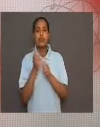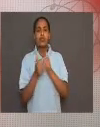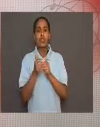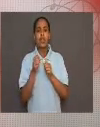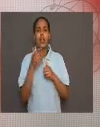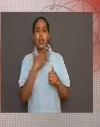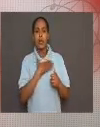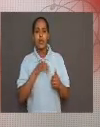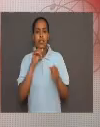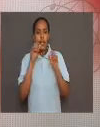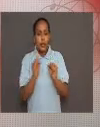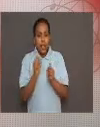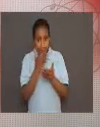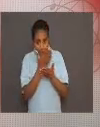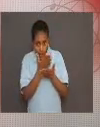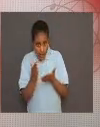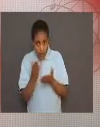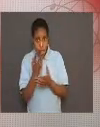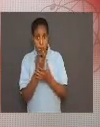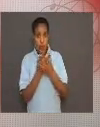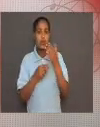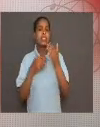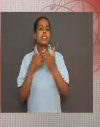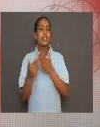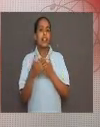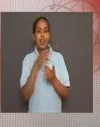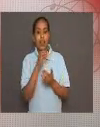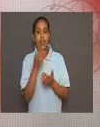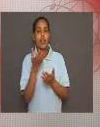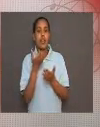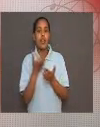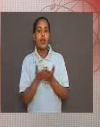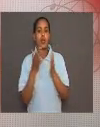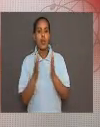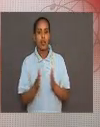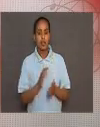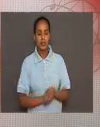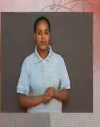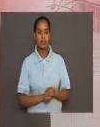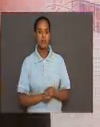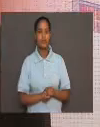elements can be extracted both easily and economically.